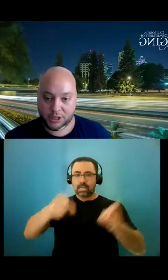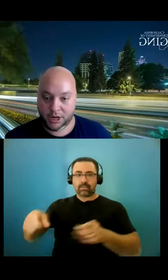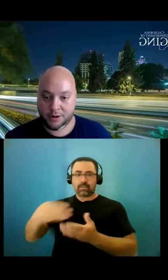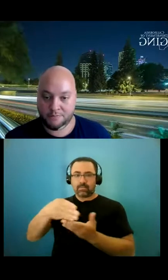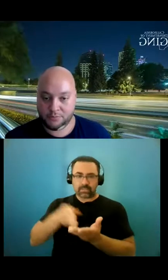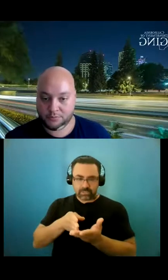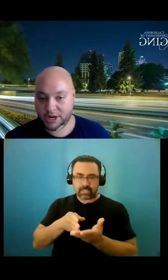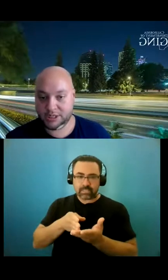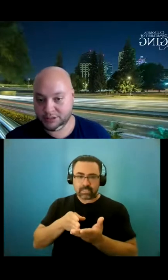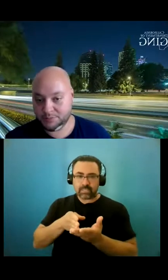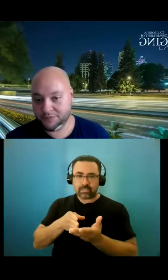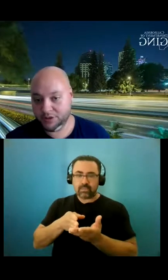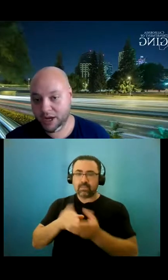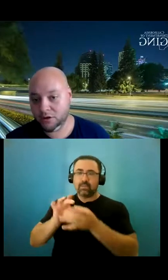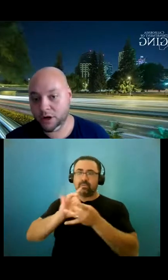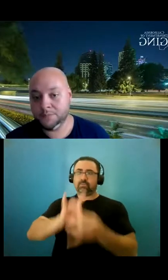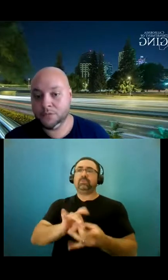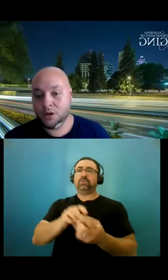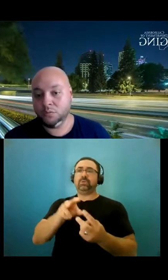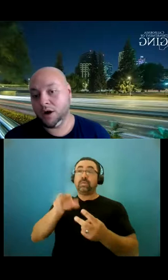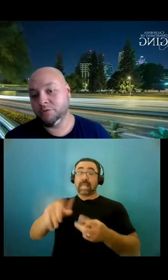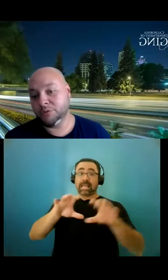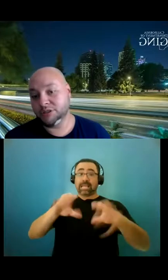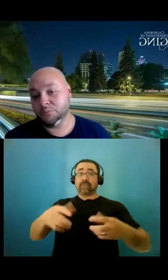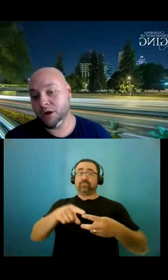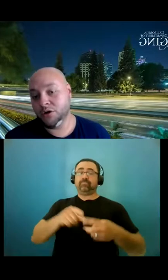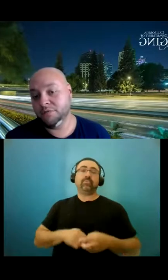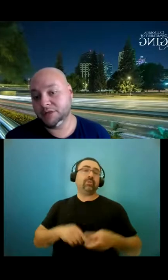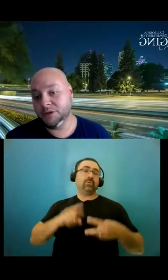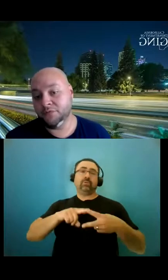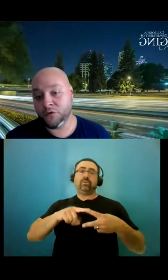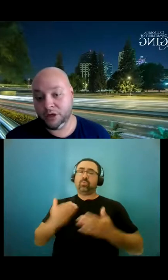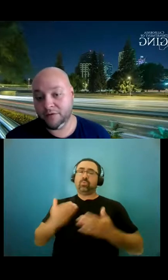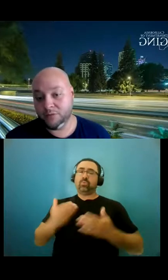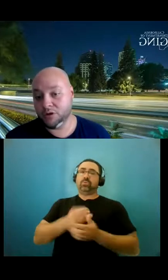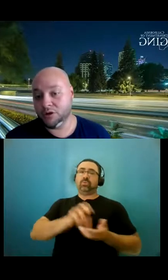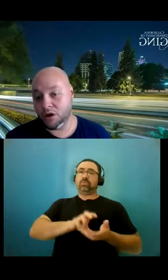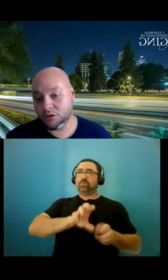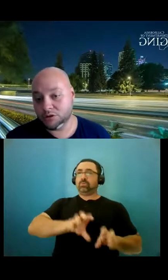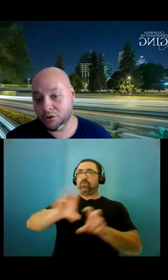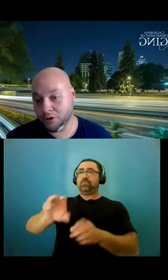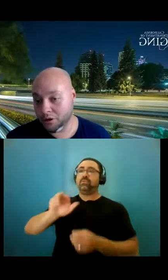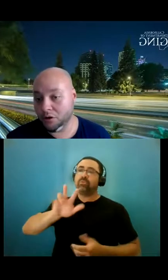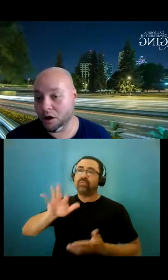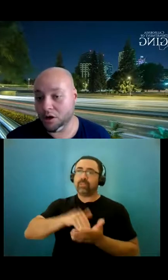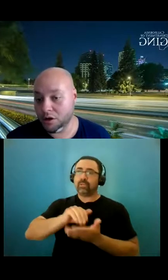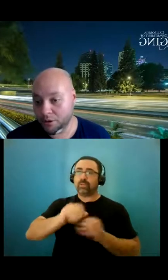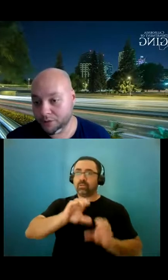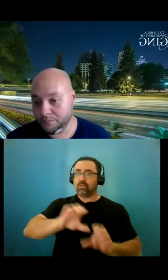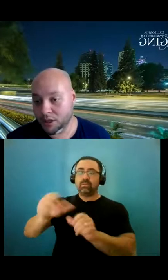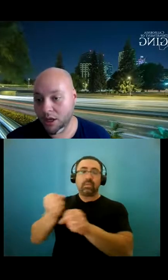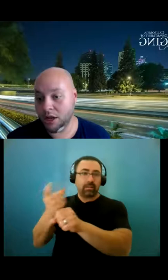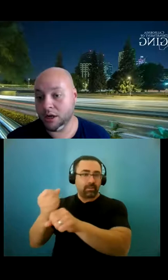that tie to this specific category. One represents a brand new investment of $35 million per year